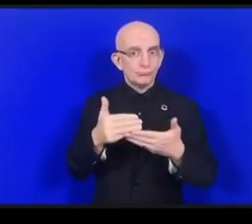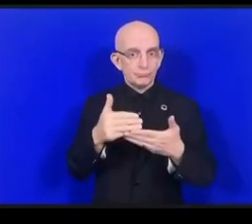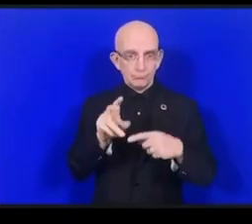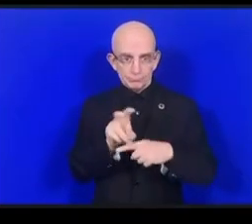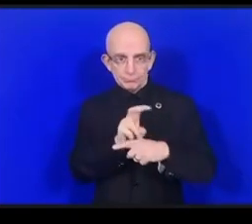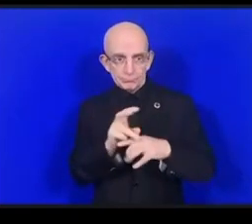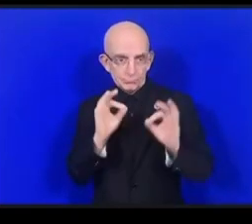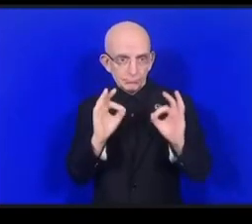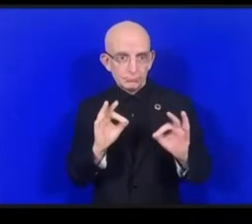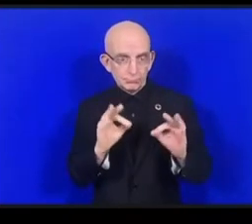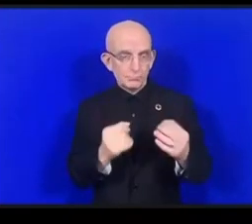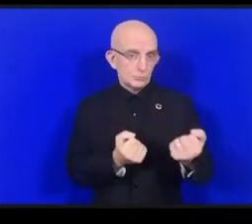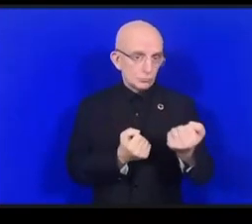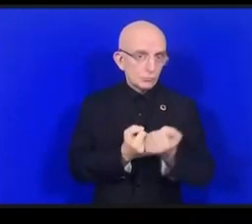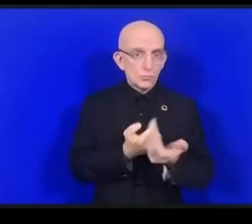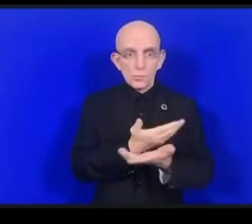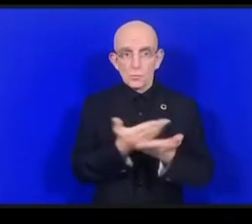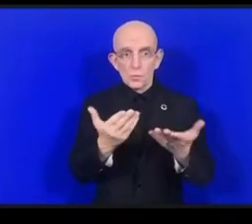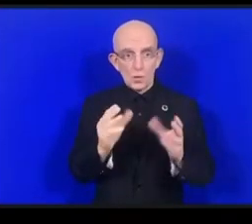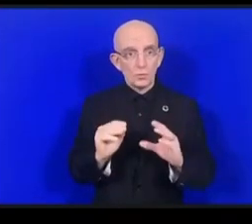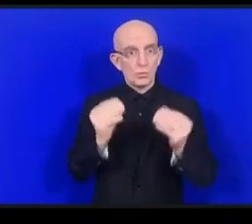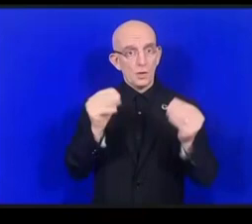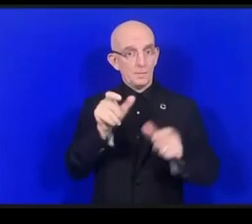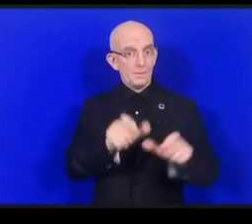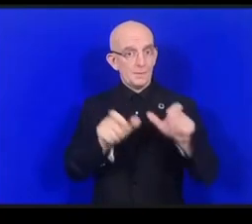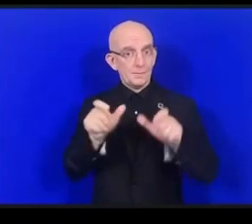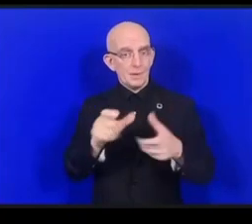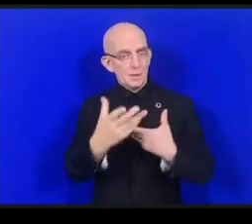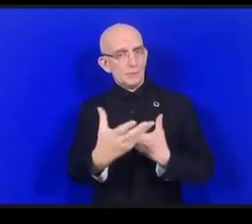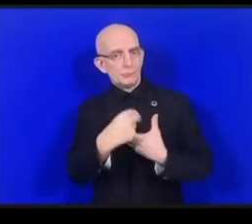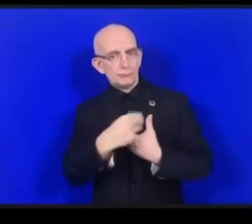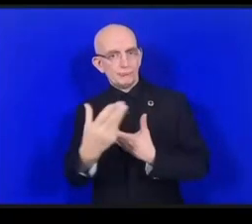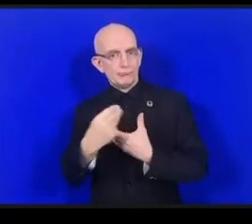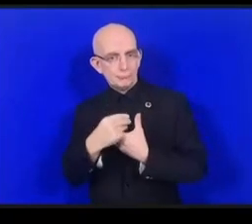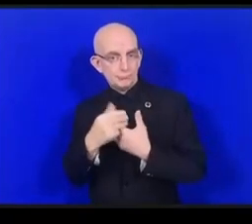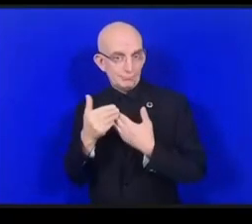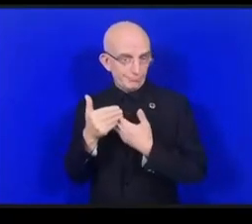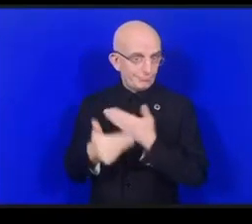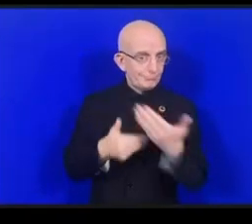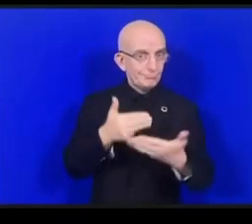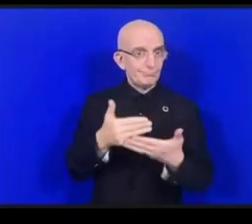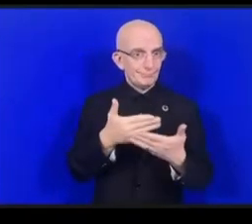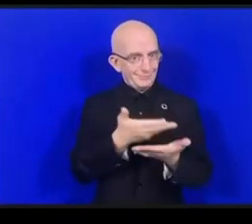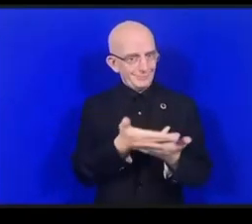their participation at the internet governance community. So I think this is